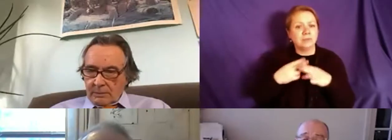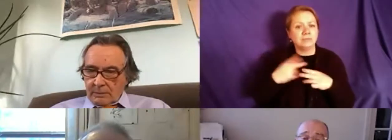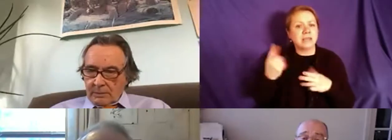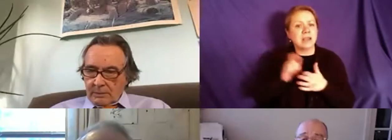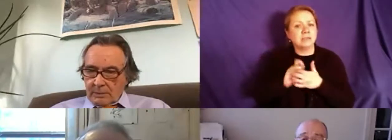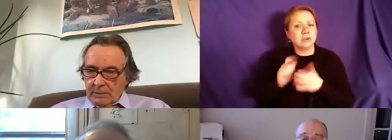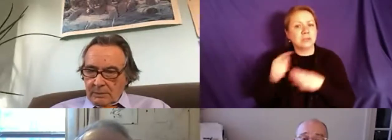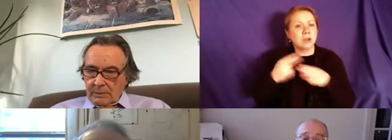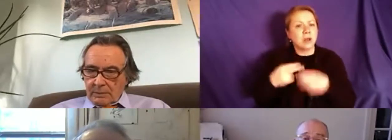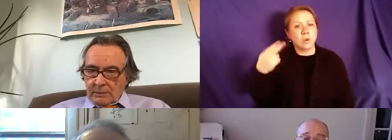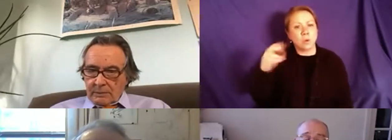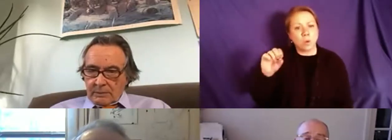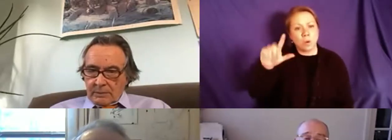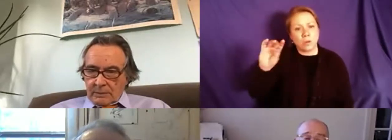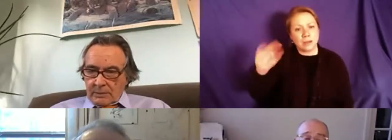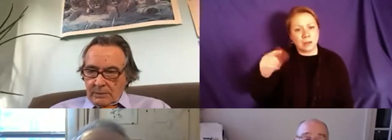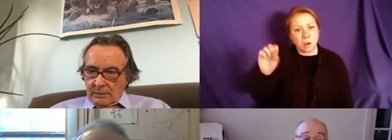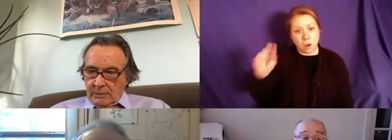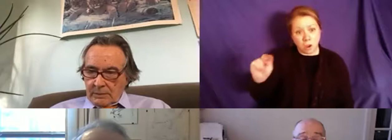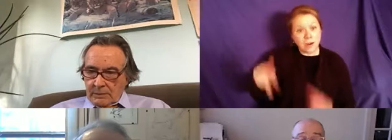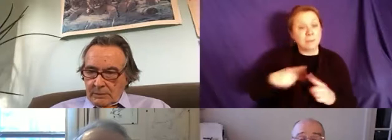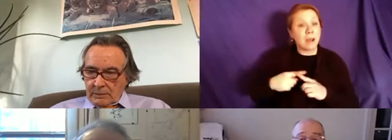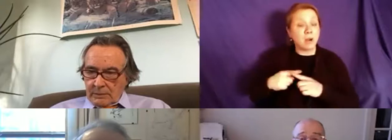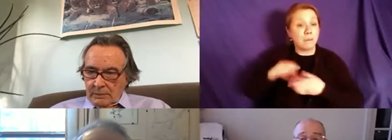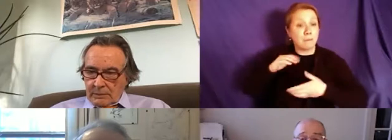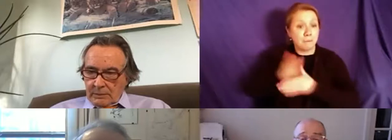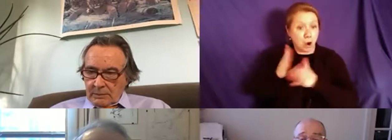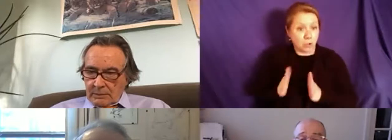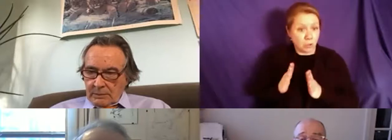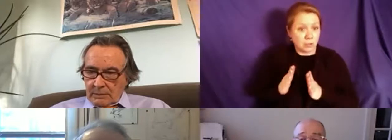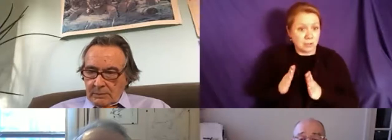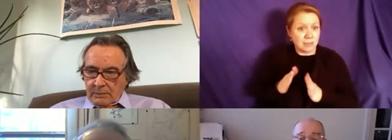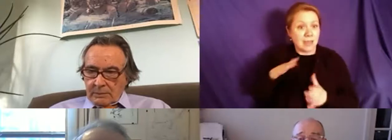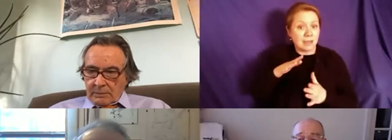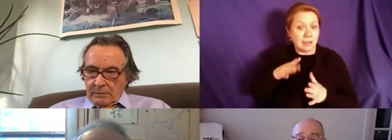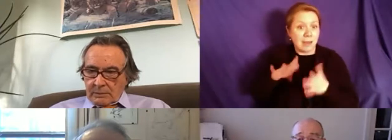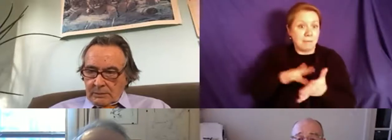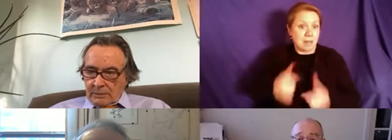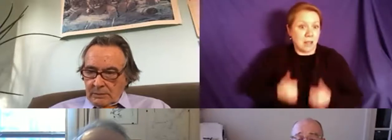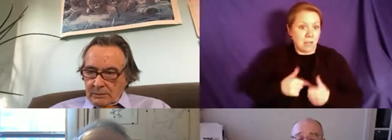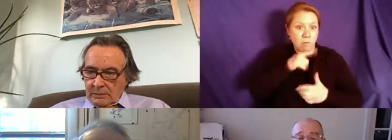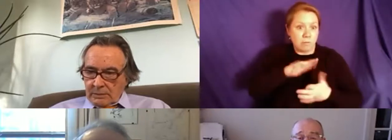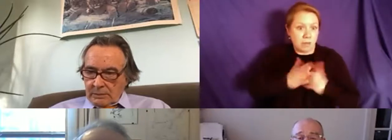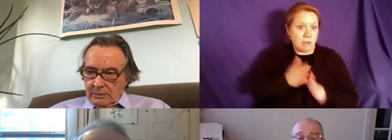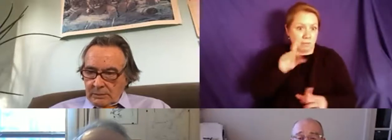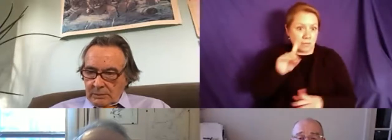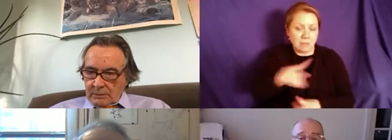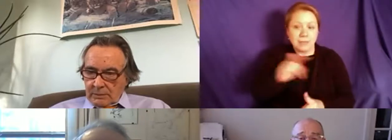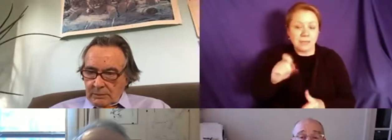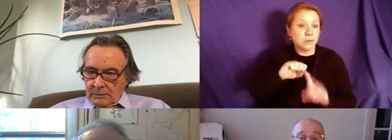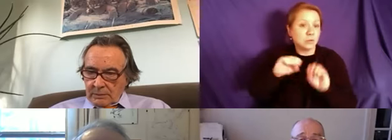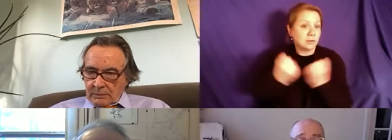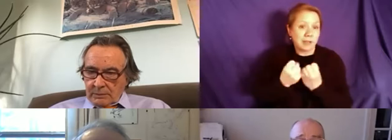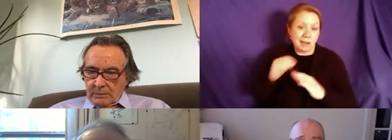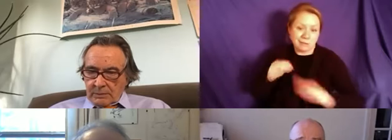partners of those of us in midlife that get disabled, because society projects it all on